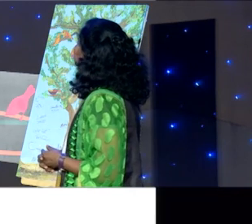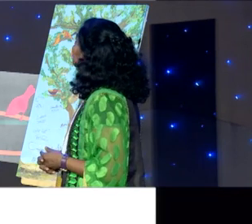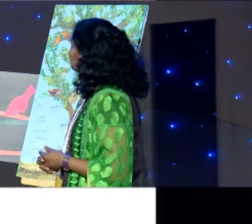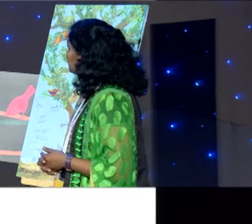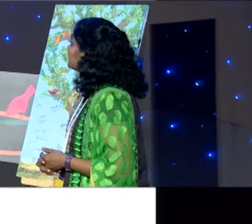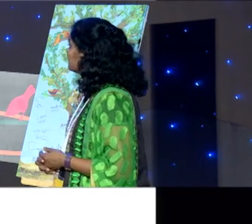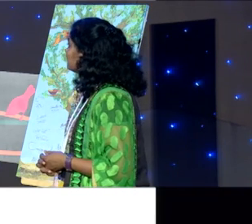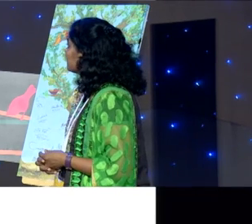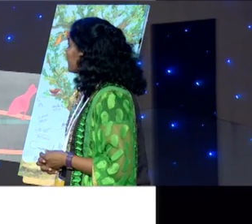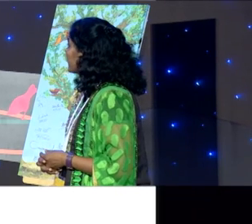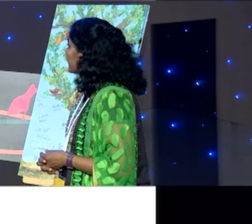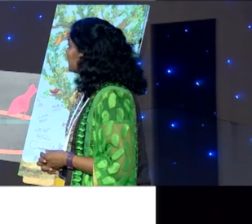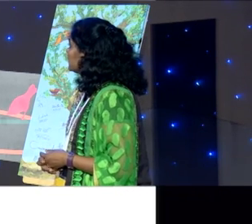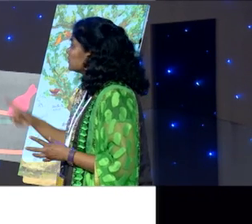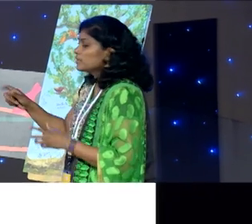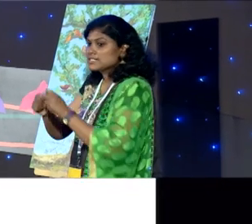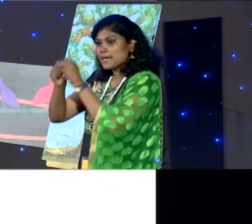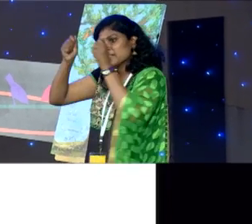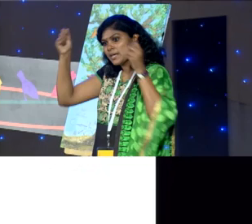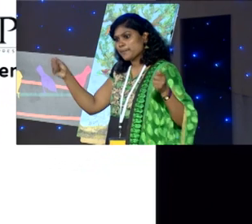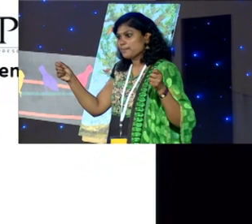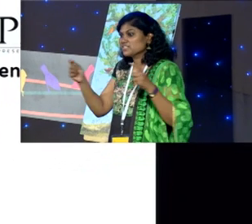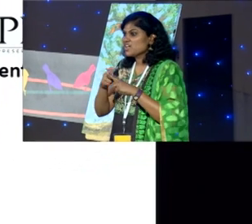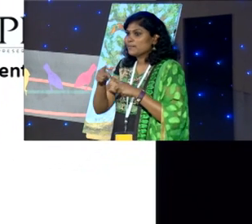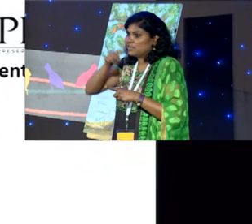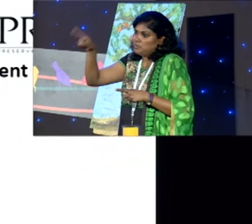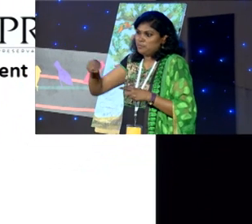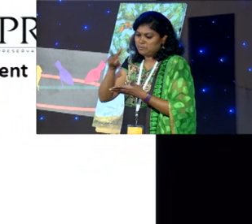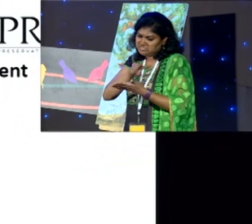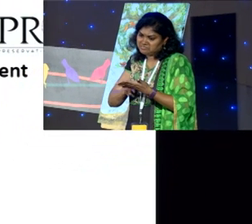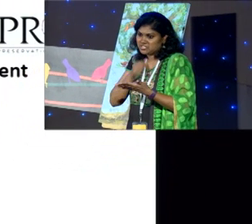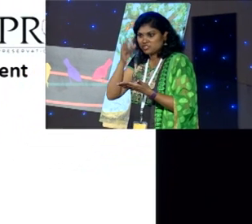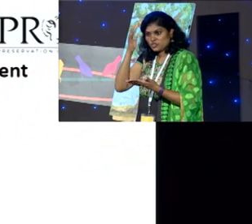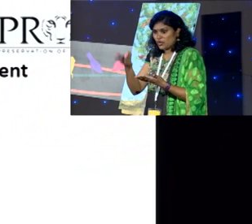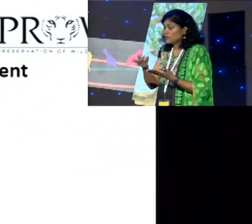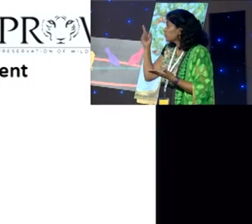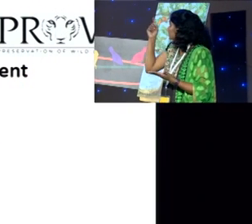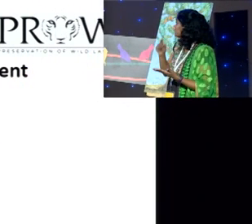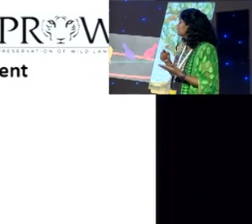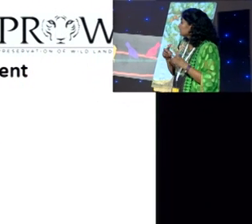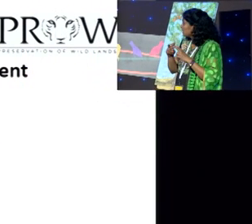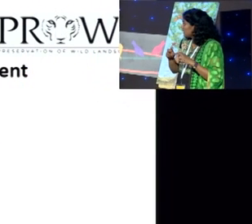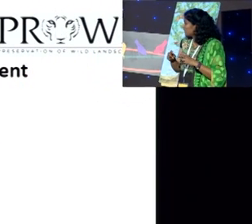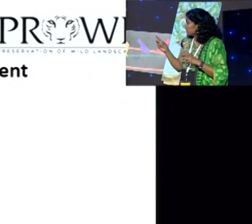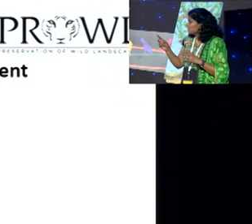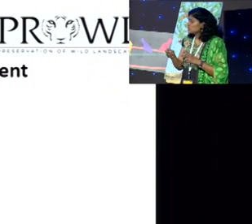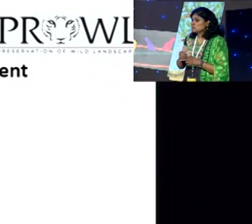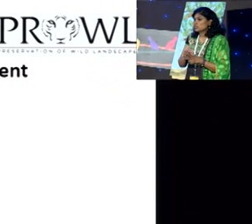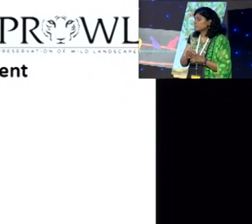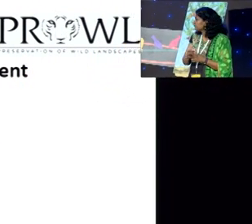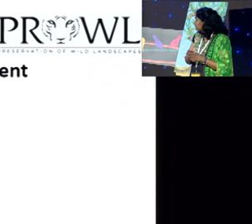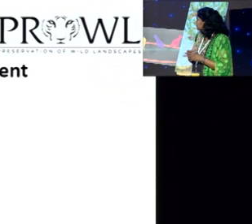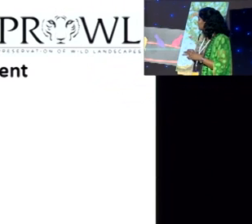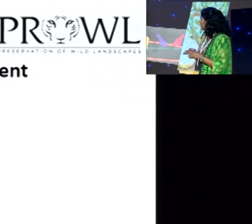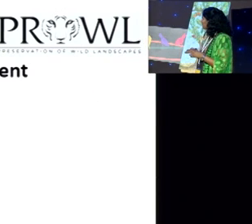I don't know if it came in the papers, but I don't know if any of you read about it. Last year in August, a tiger was killed in Maharashtra by